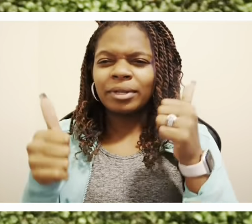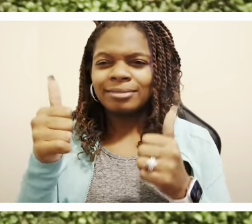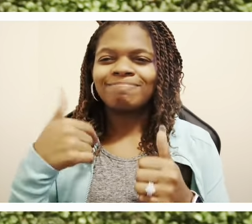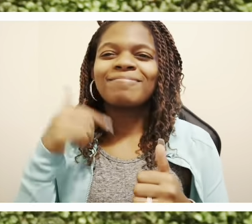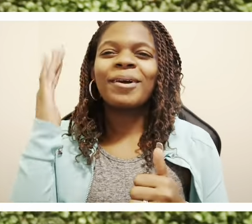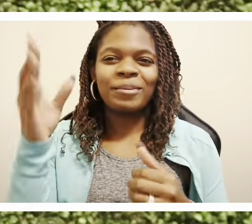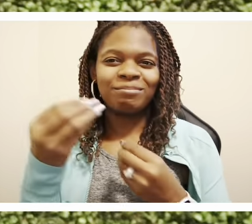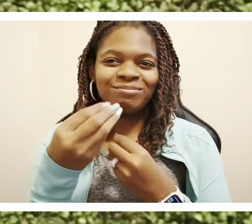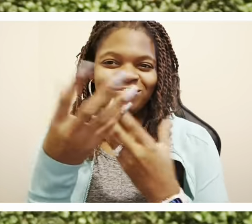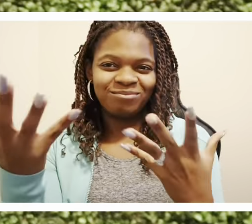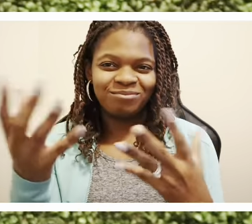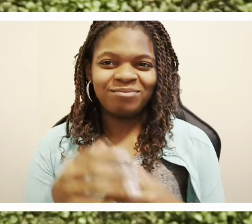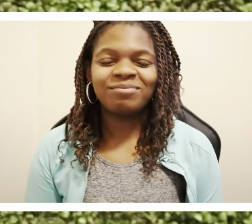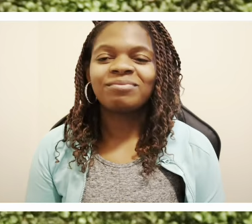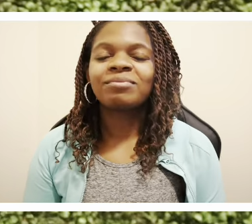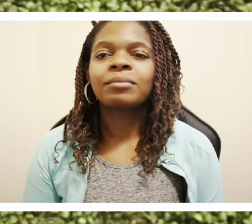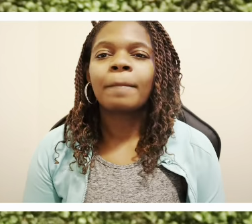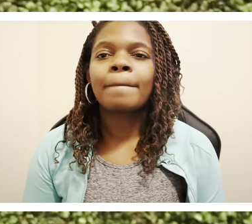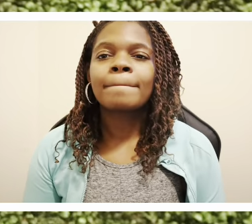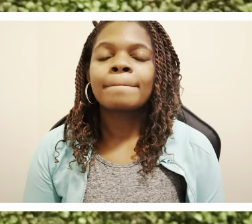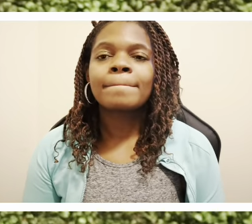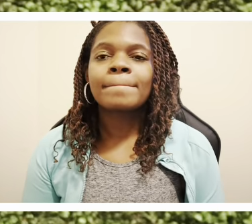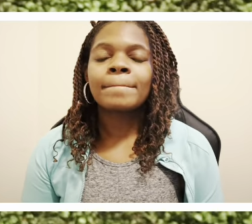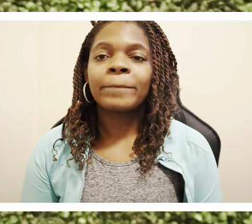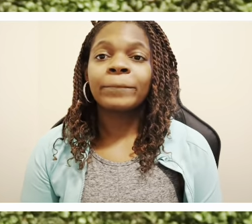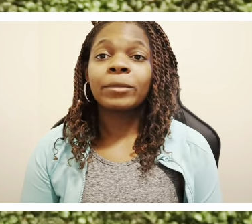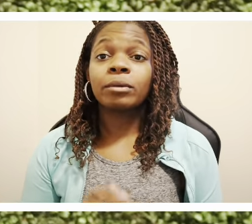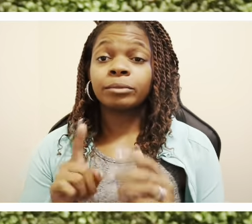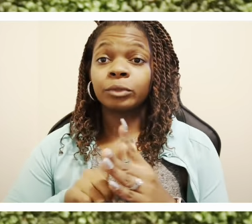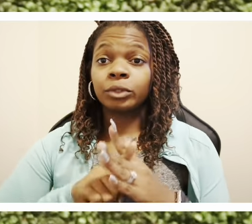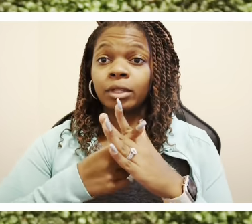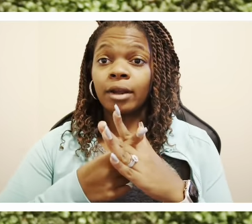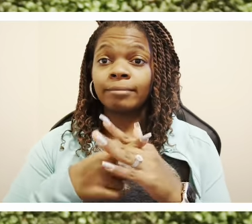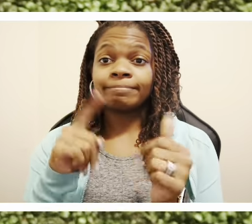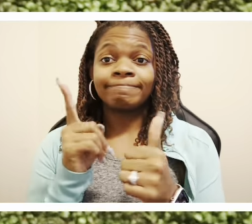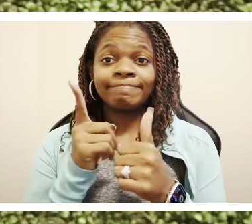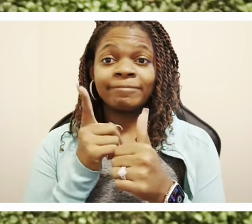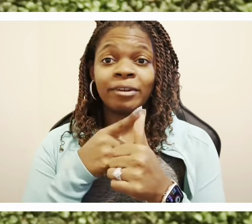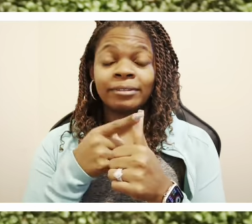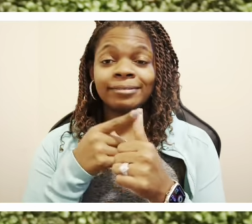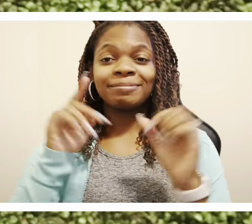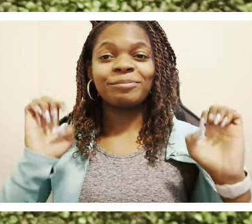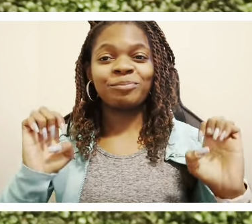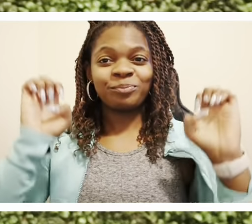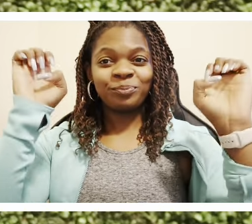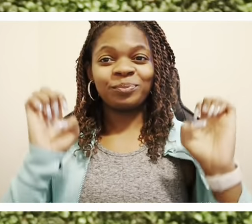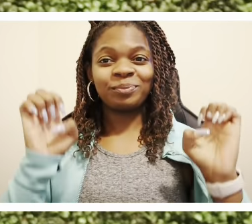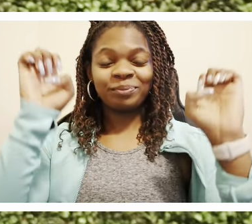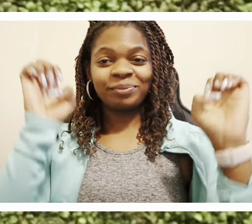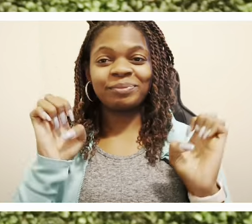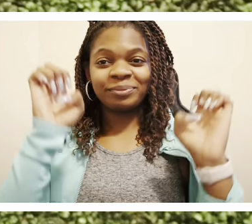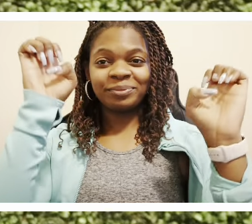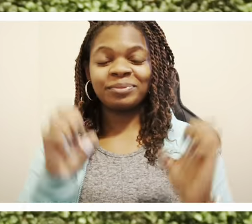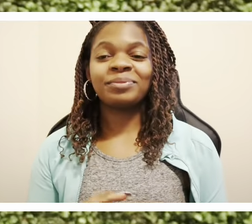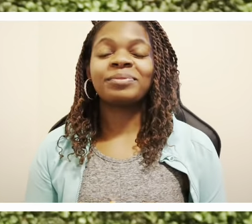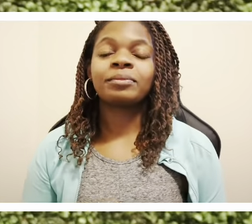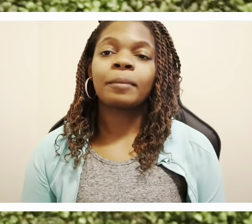first start by how do these two hold up with exercising.